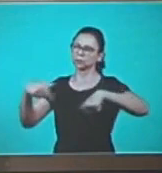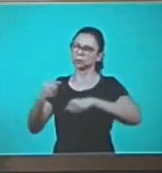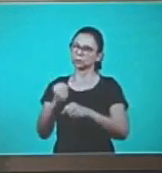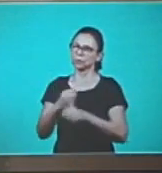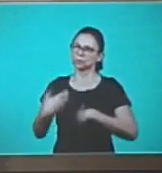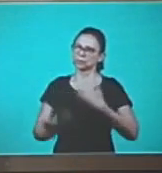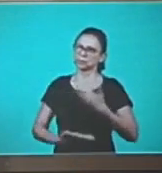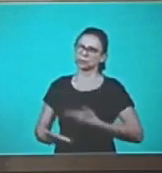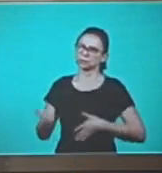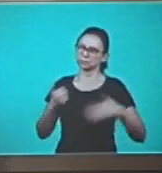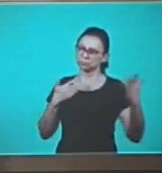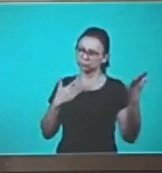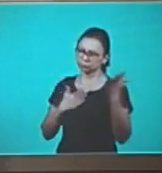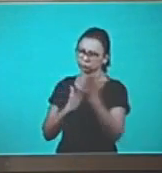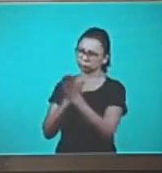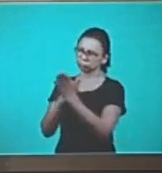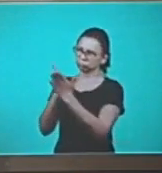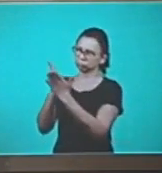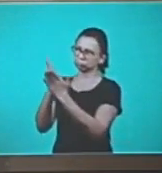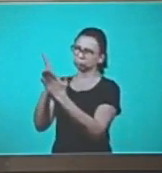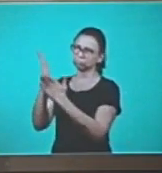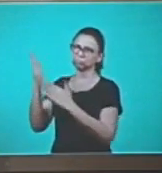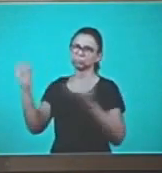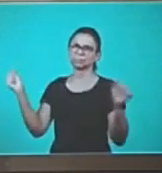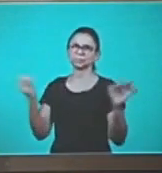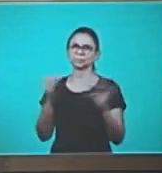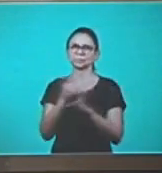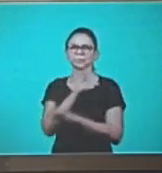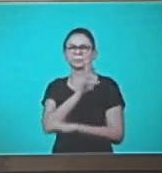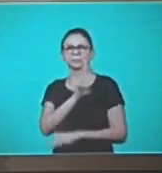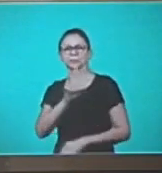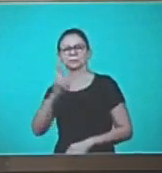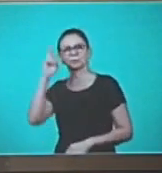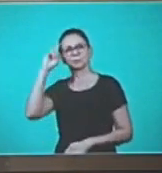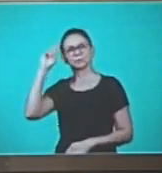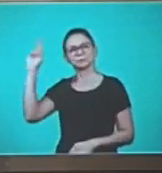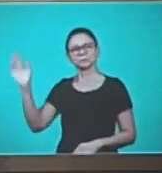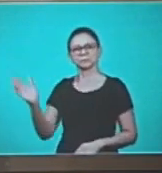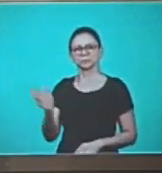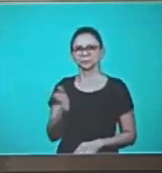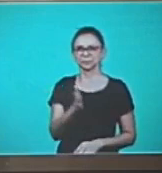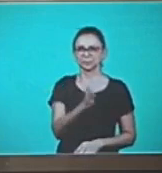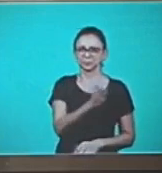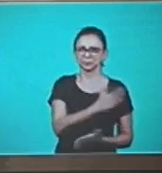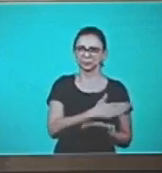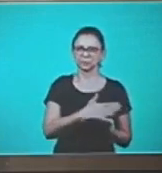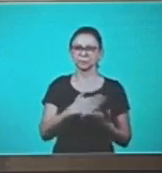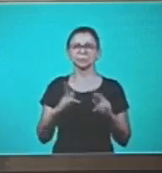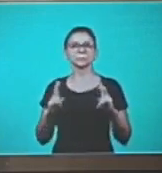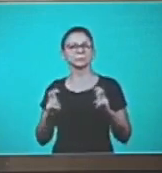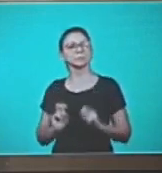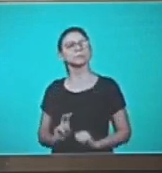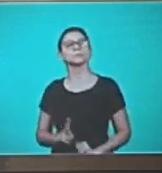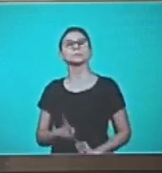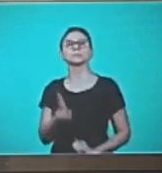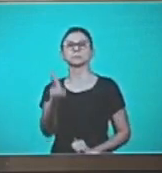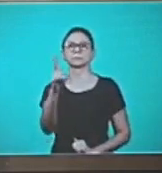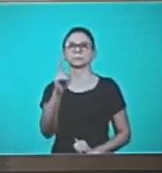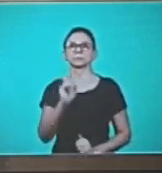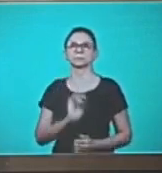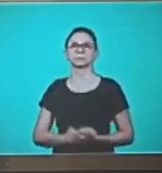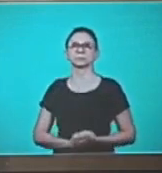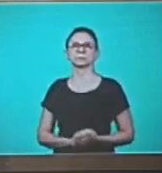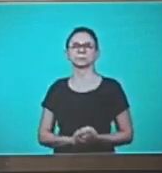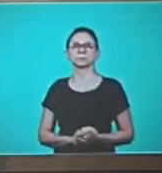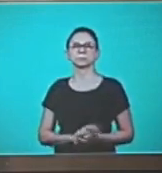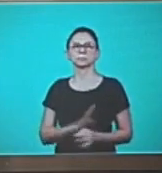the Lord never stops, and His servants are walking for the honor and glory of the Lord of our Lord. And so now let us give continuity